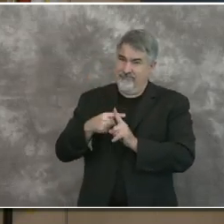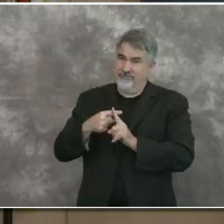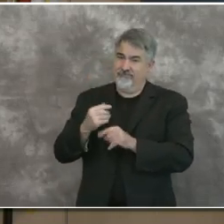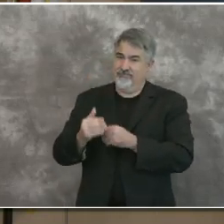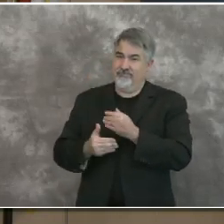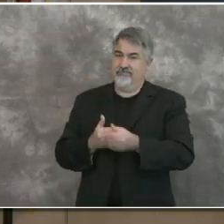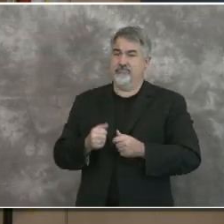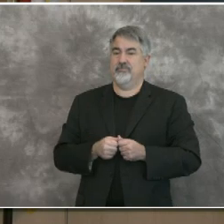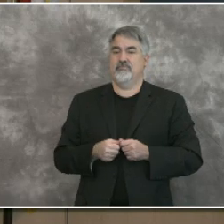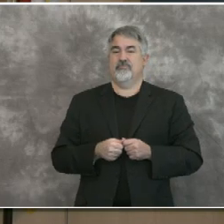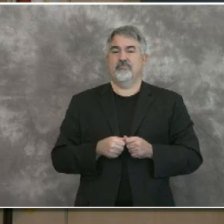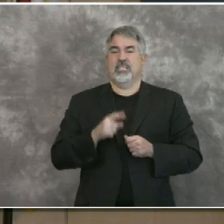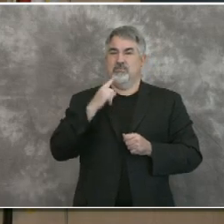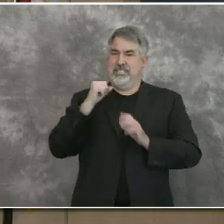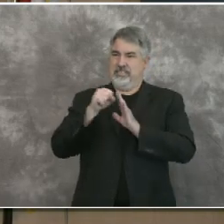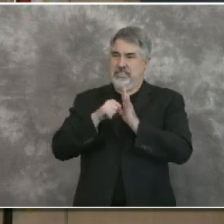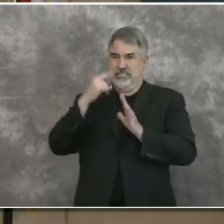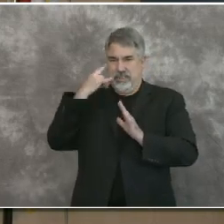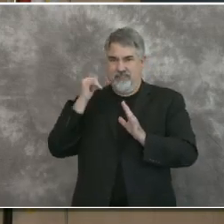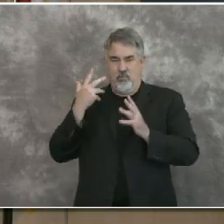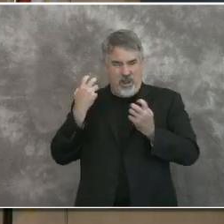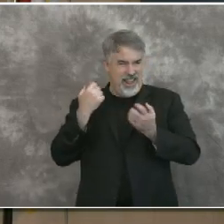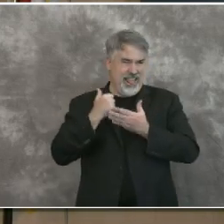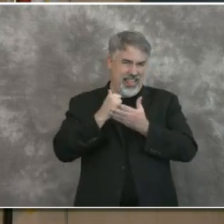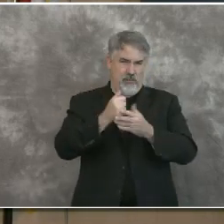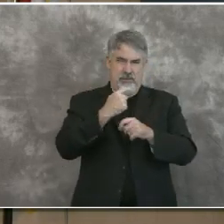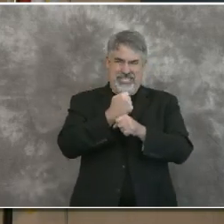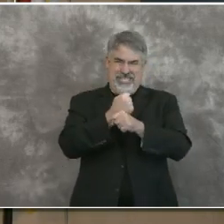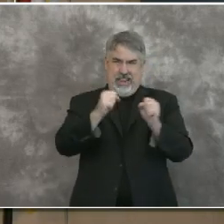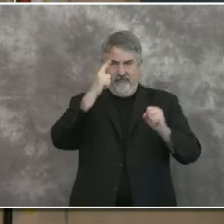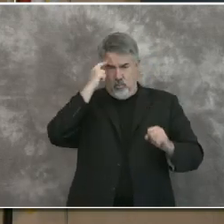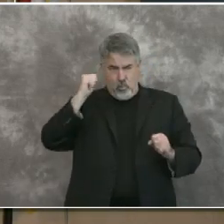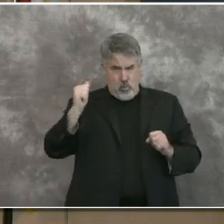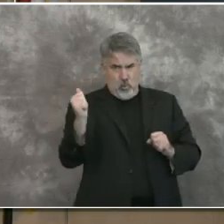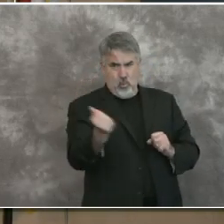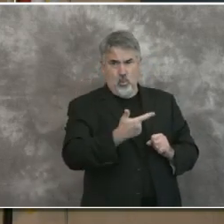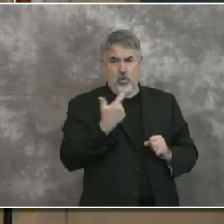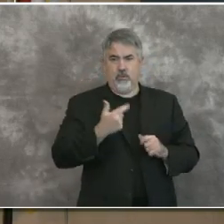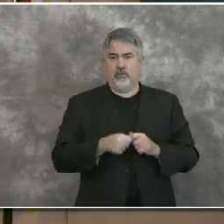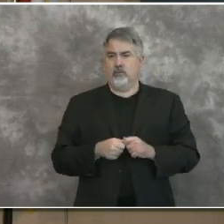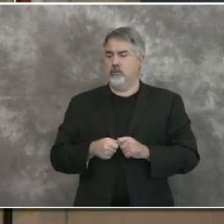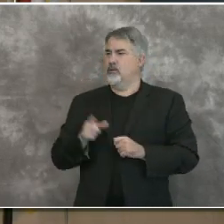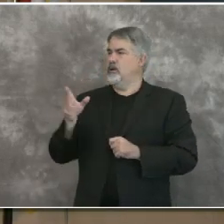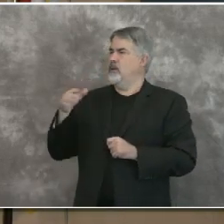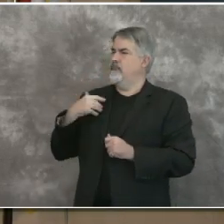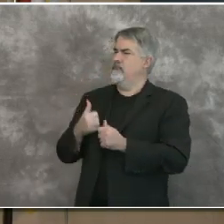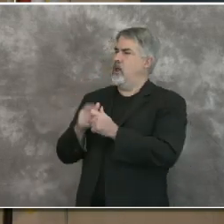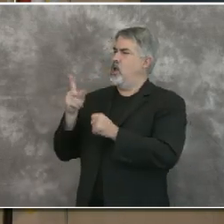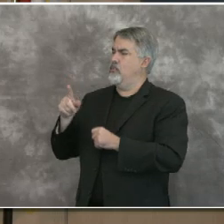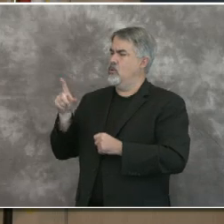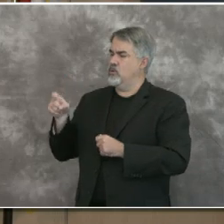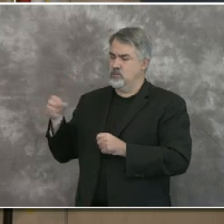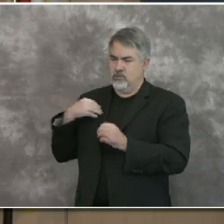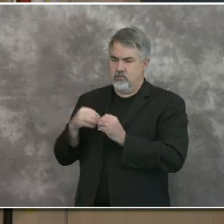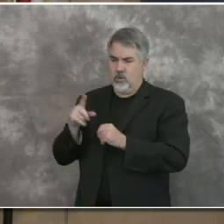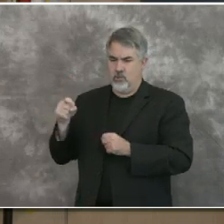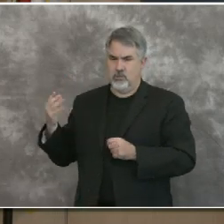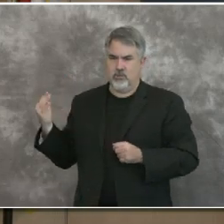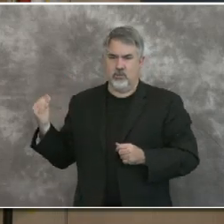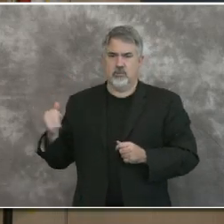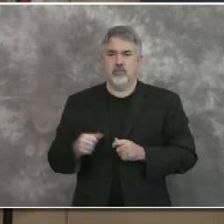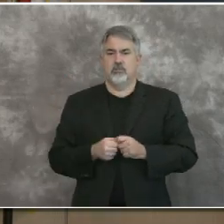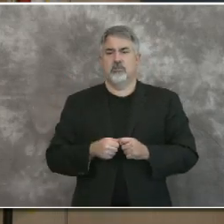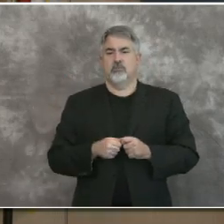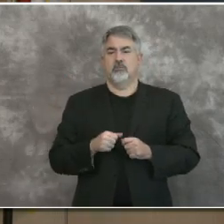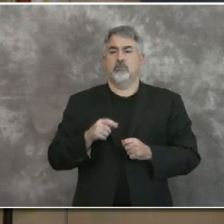as the situation allows. And then to follow up on that, Councilmember Christopher Rodriguez of Oceanside is telling business